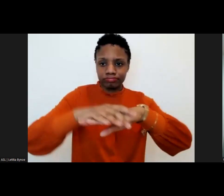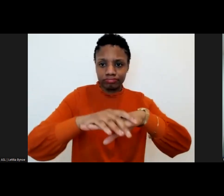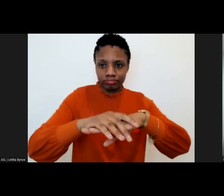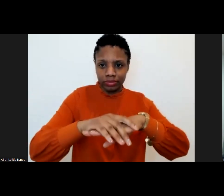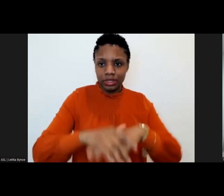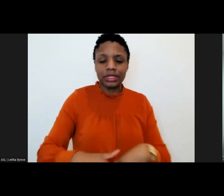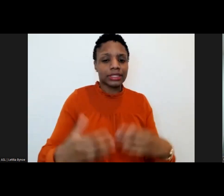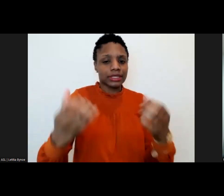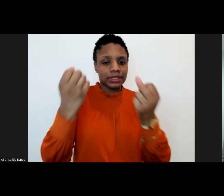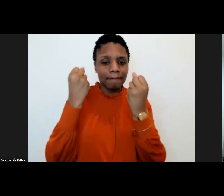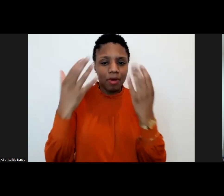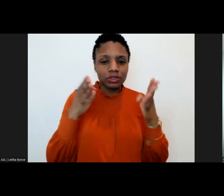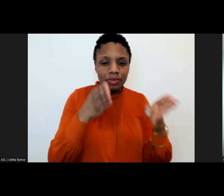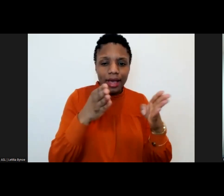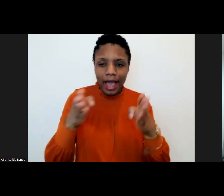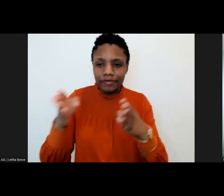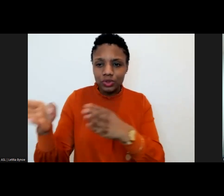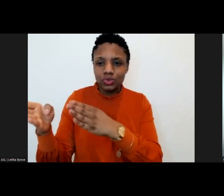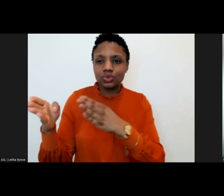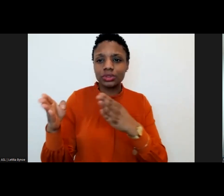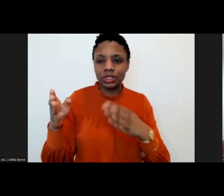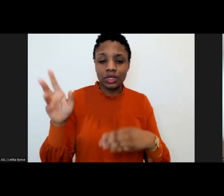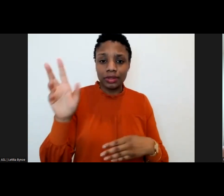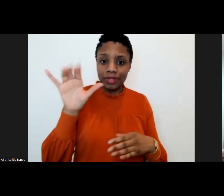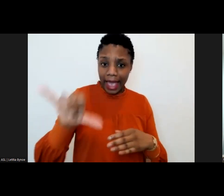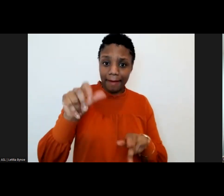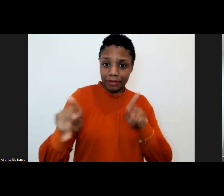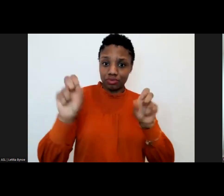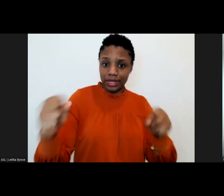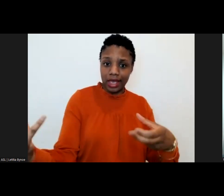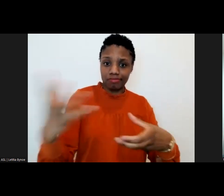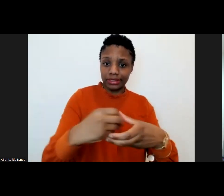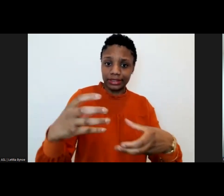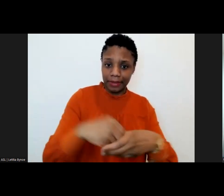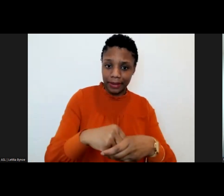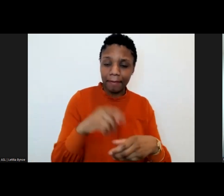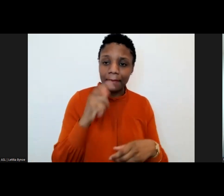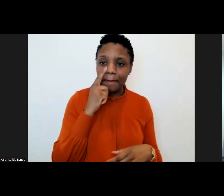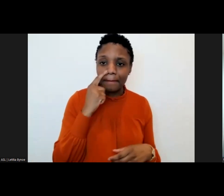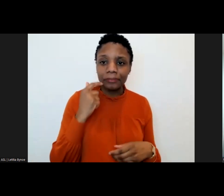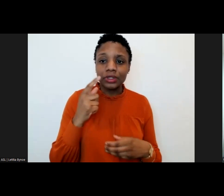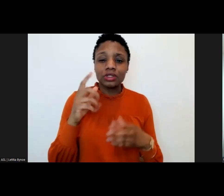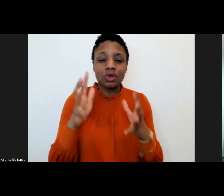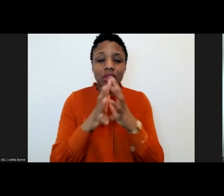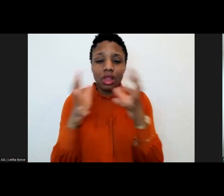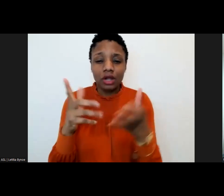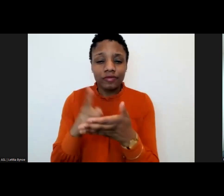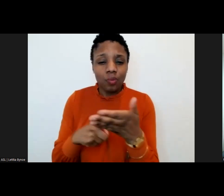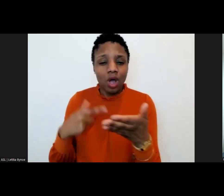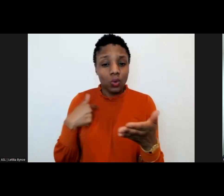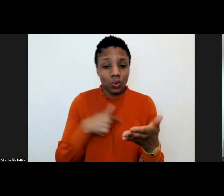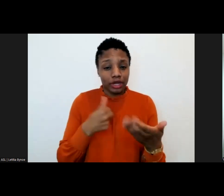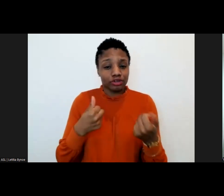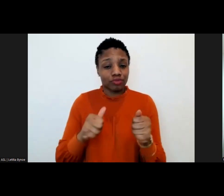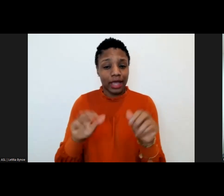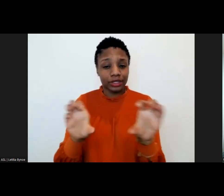multiple avenues and venues where people can participate. So a lot of what we've been trying to do is figure out what's